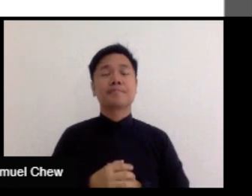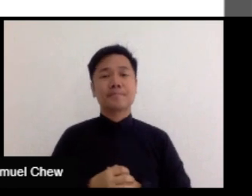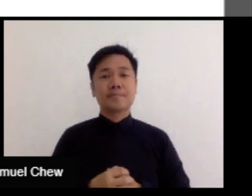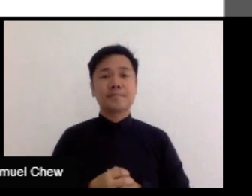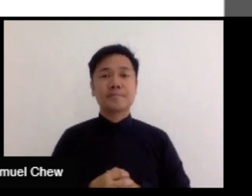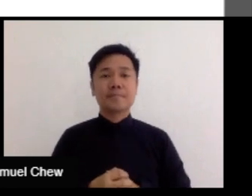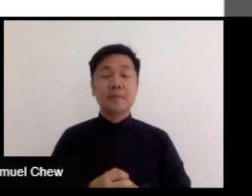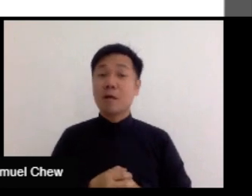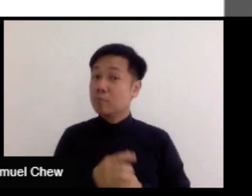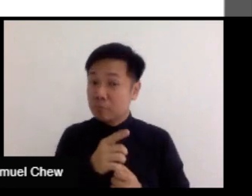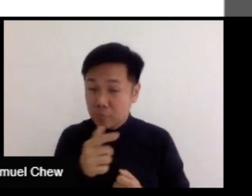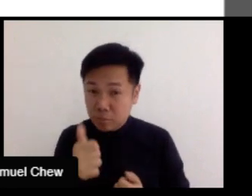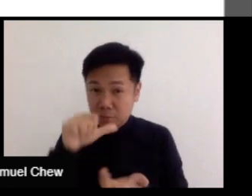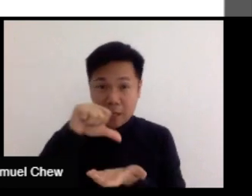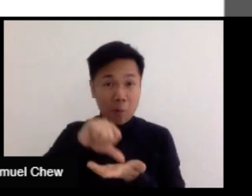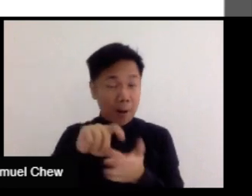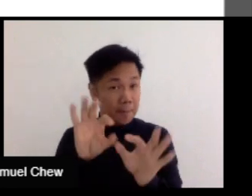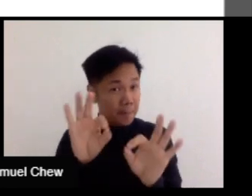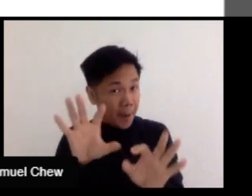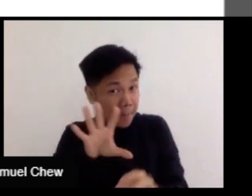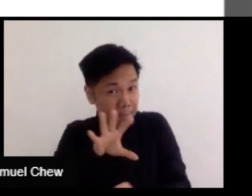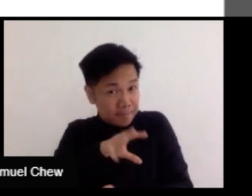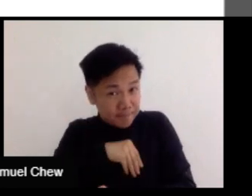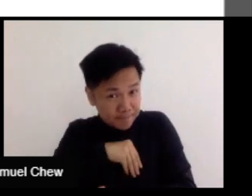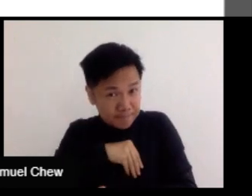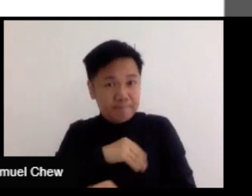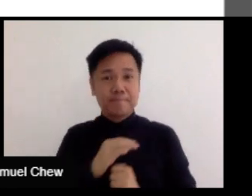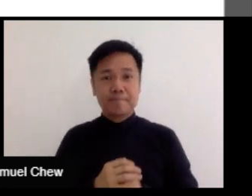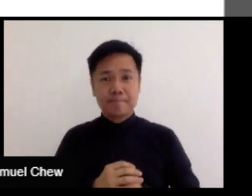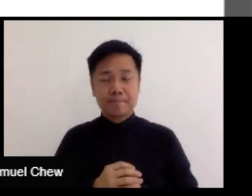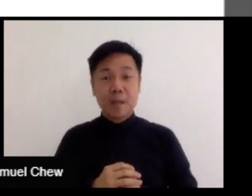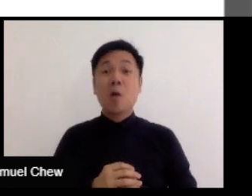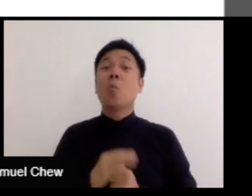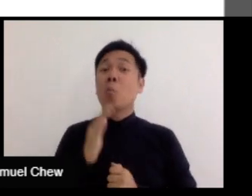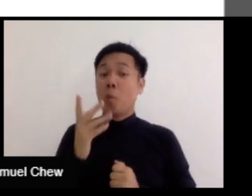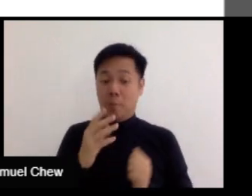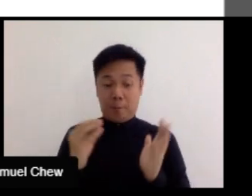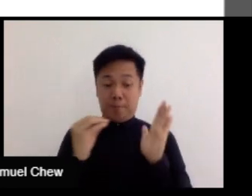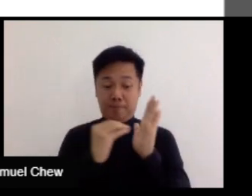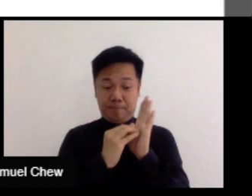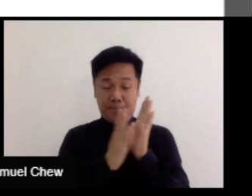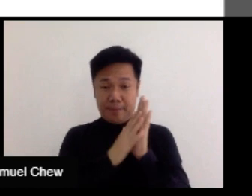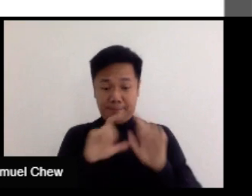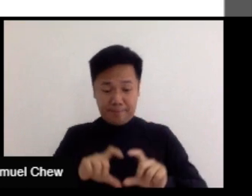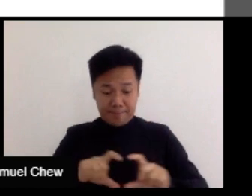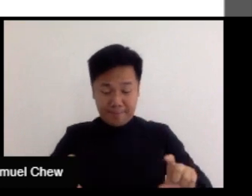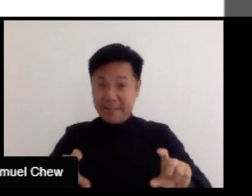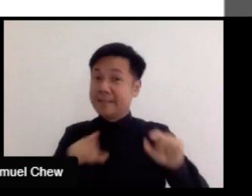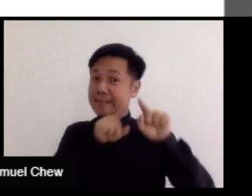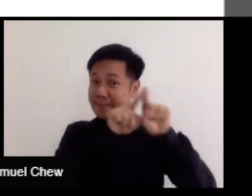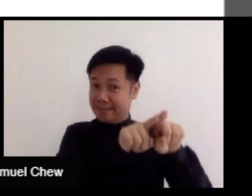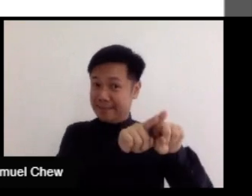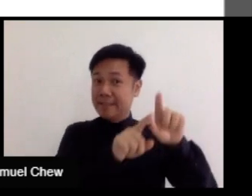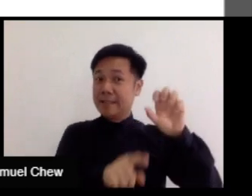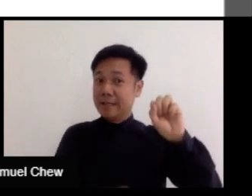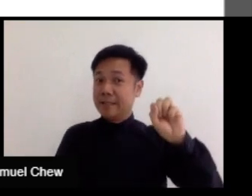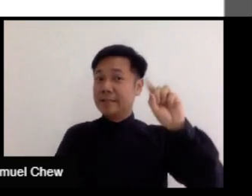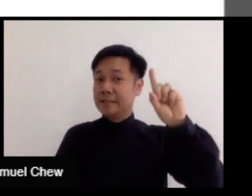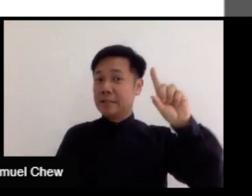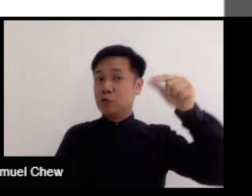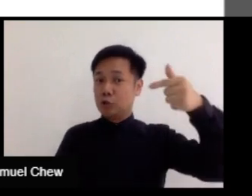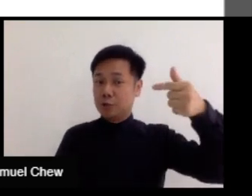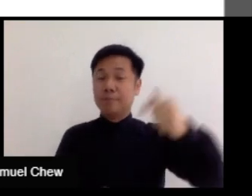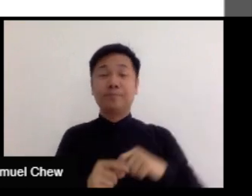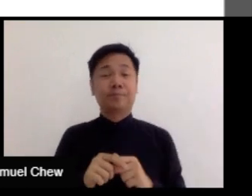it is okay with Iran, then we will insert it that it's in line with the SDGs, noting that this whole